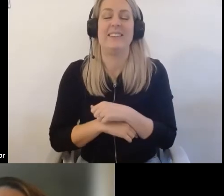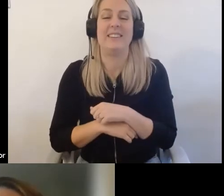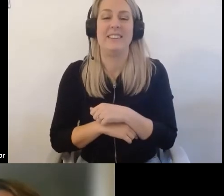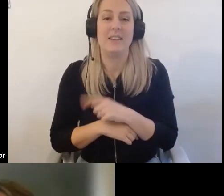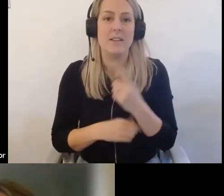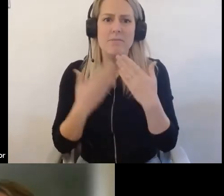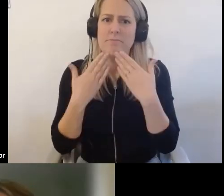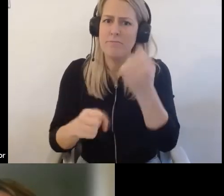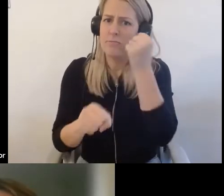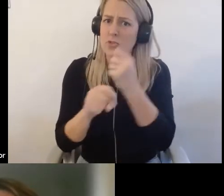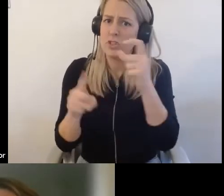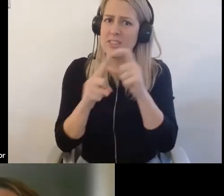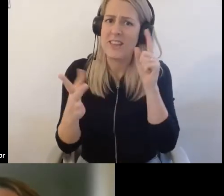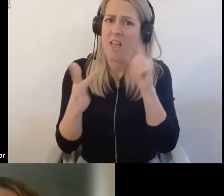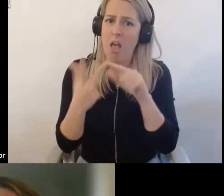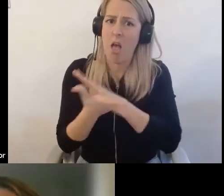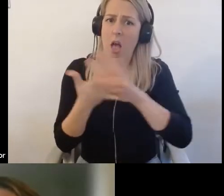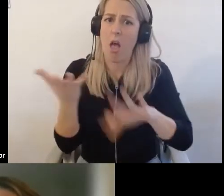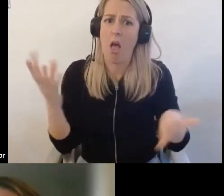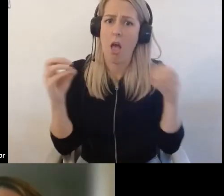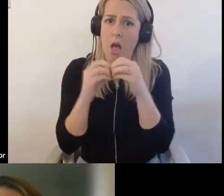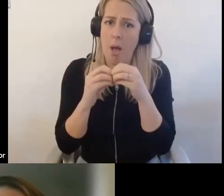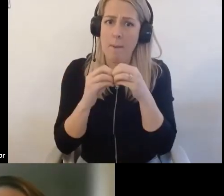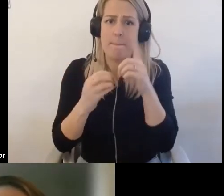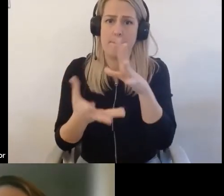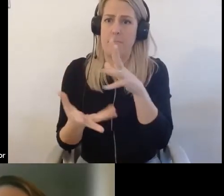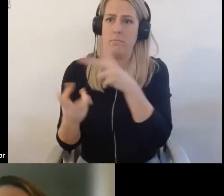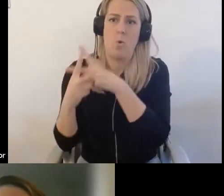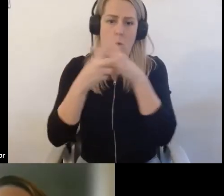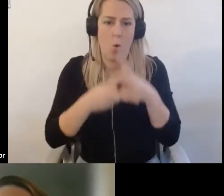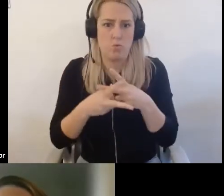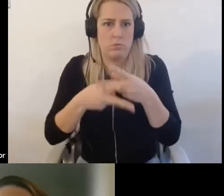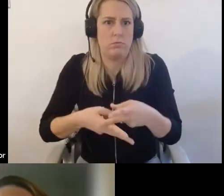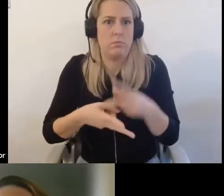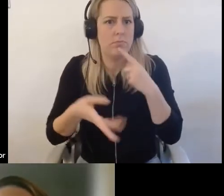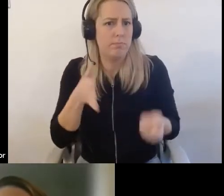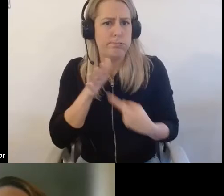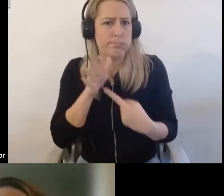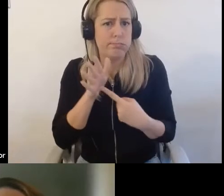for hosting this important discussion and for inviting me to participate in it.